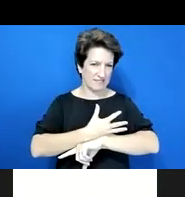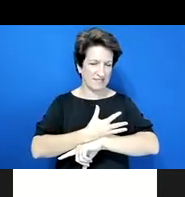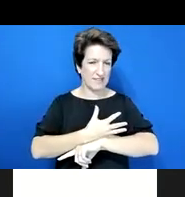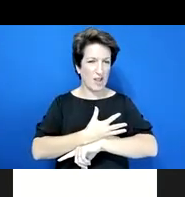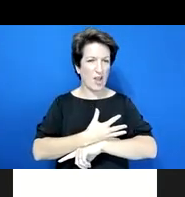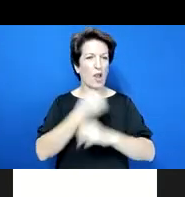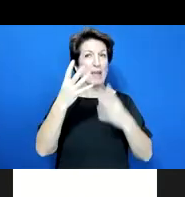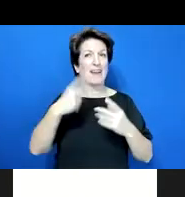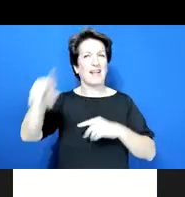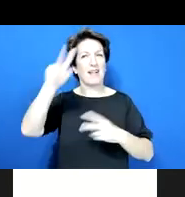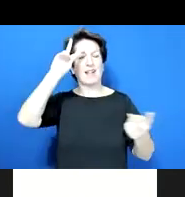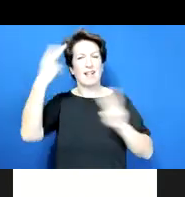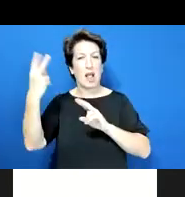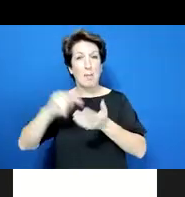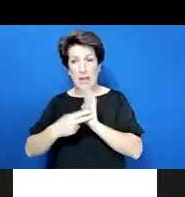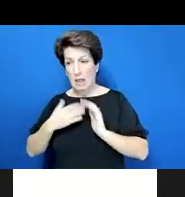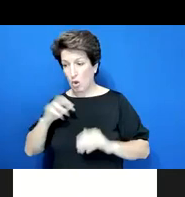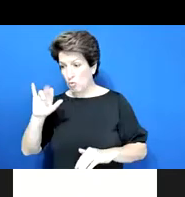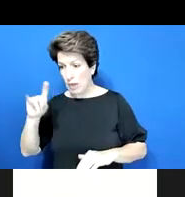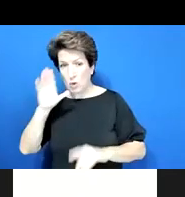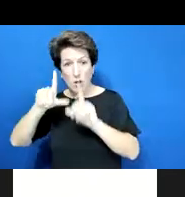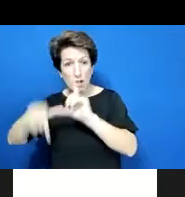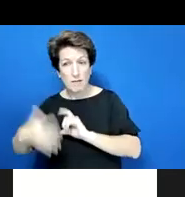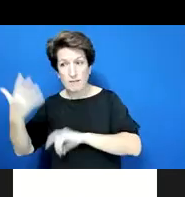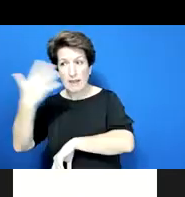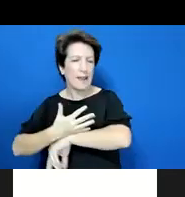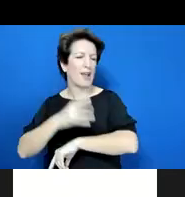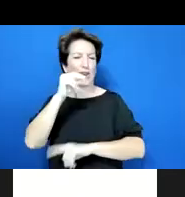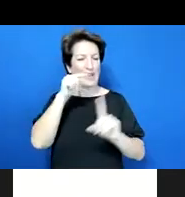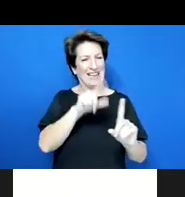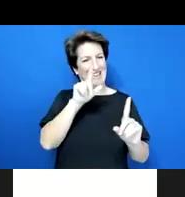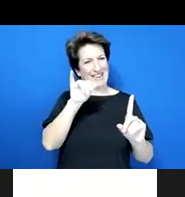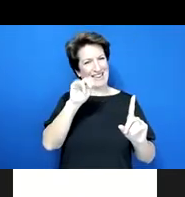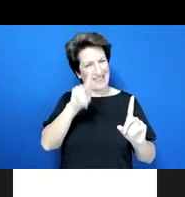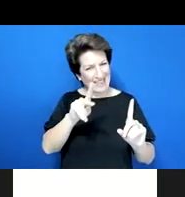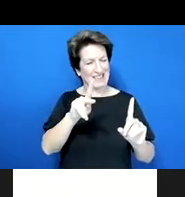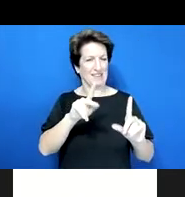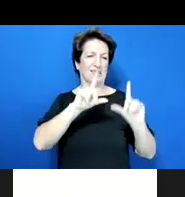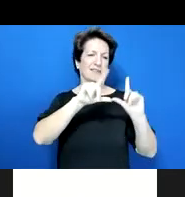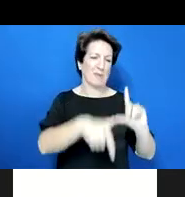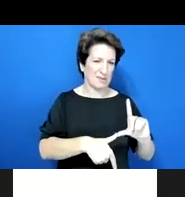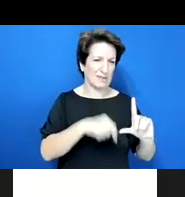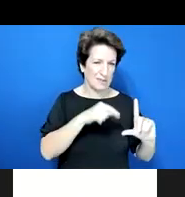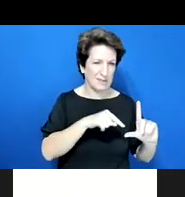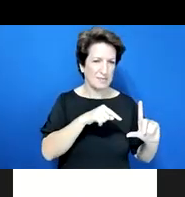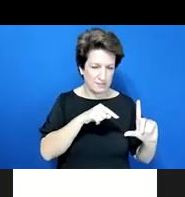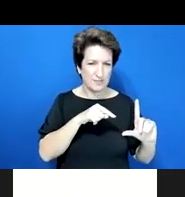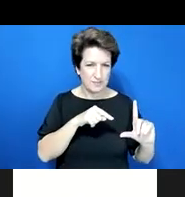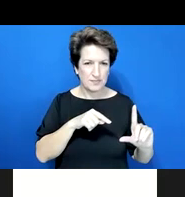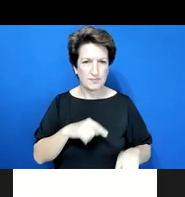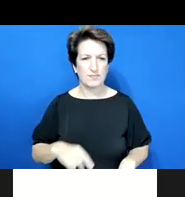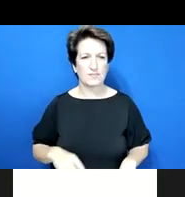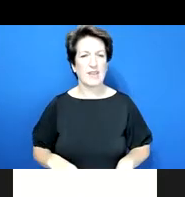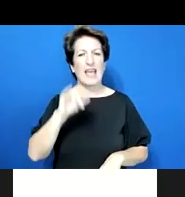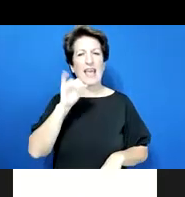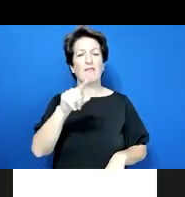actually expires when it actually doesn't. Once you've downloaded it, you have it. If you ever need, if you don't